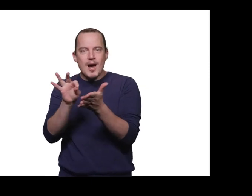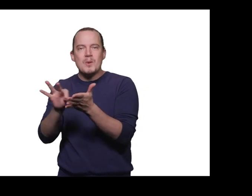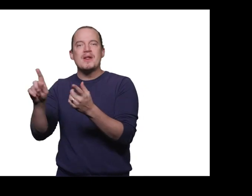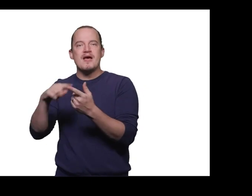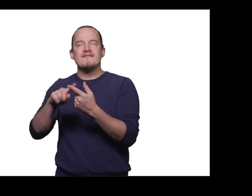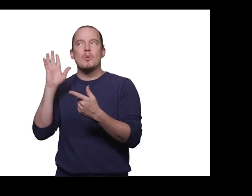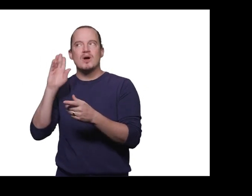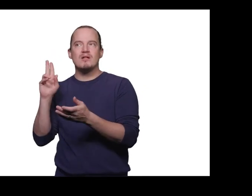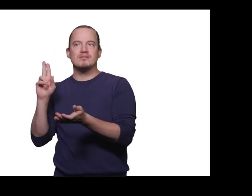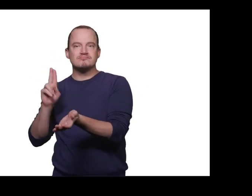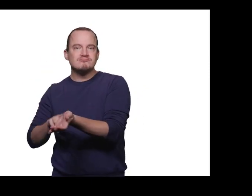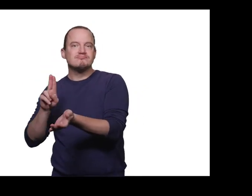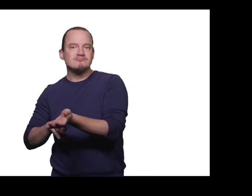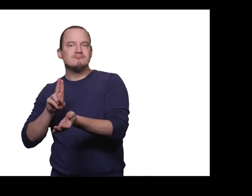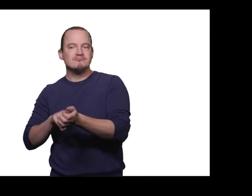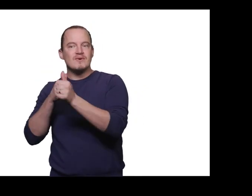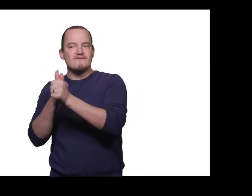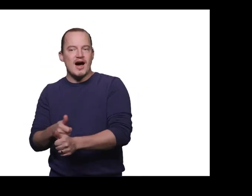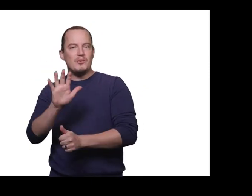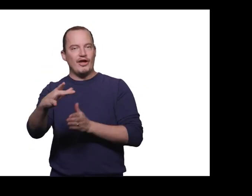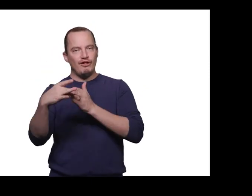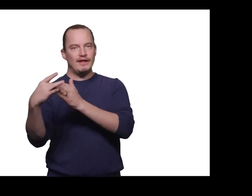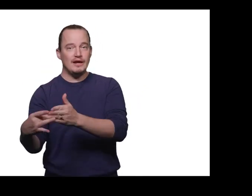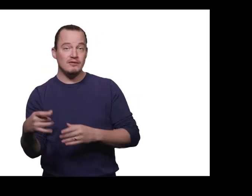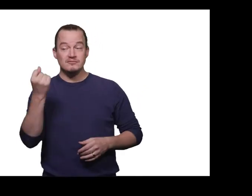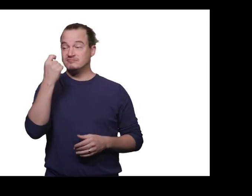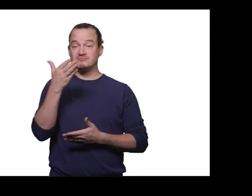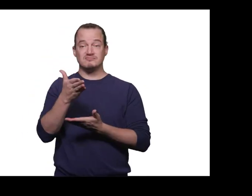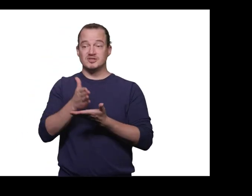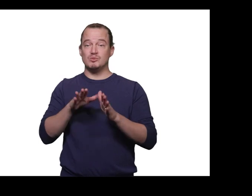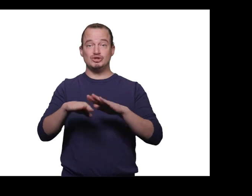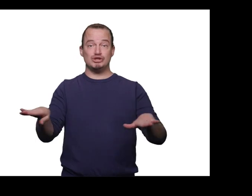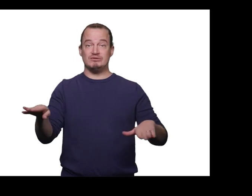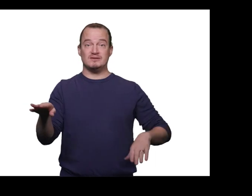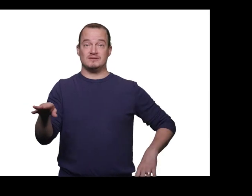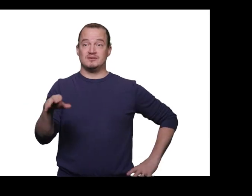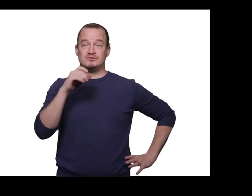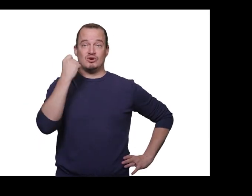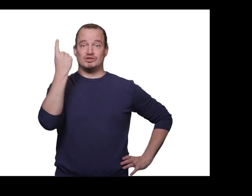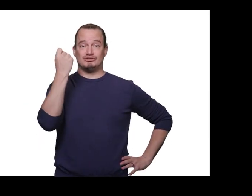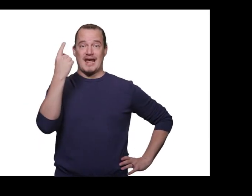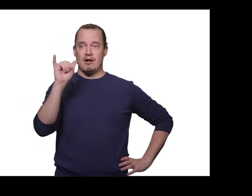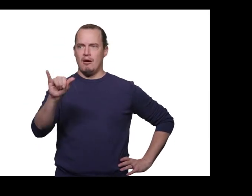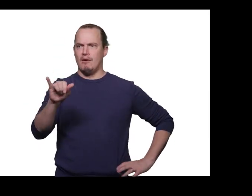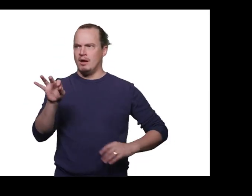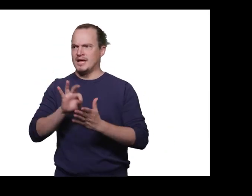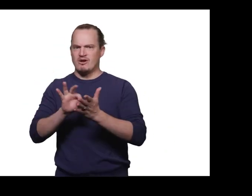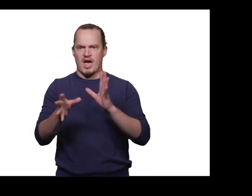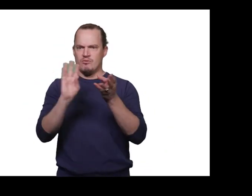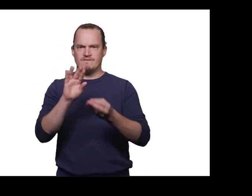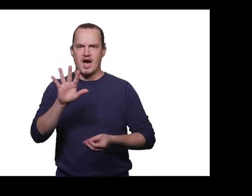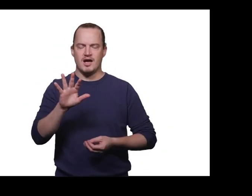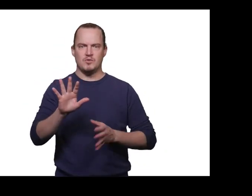keep that drum beat and follow their lead when they are counting. For some children, finding out that there are 5 carrots every